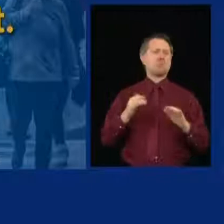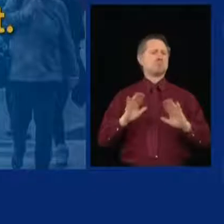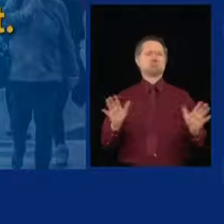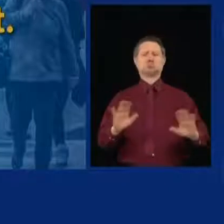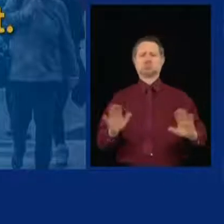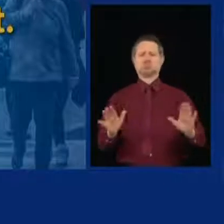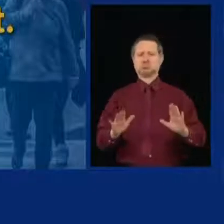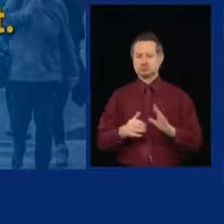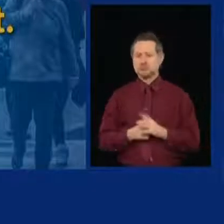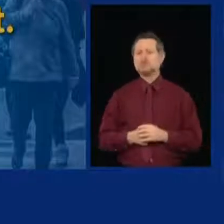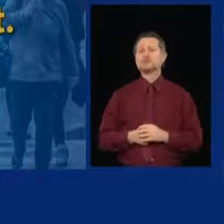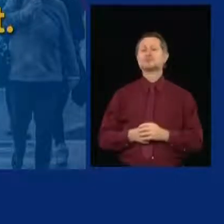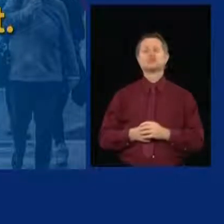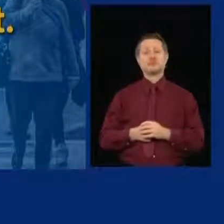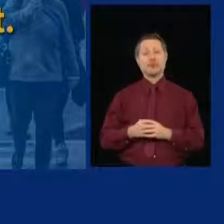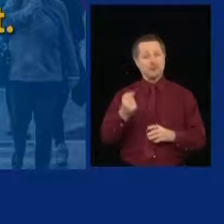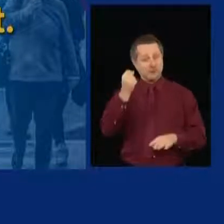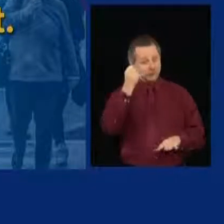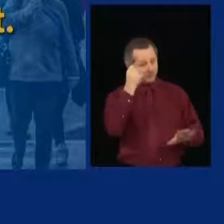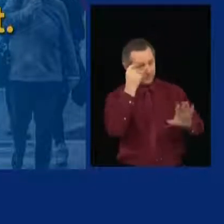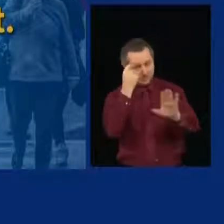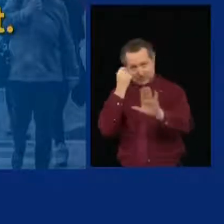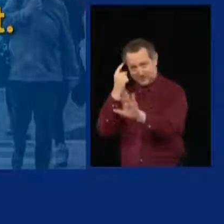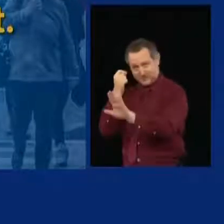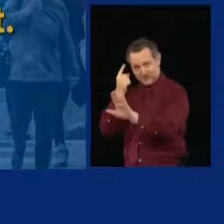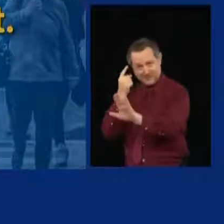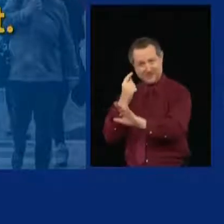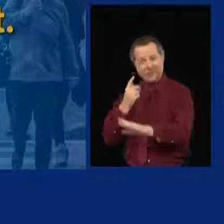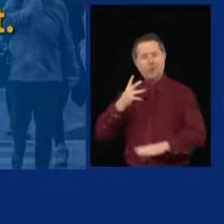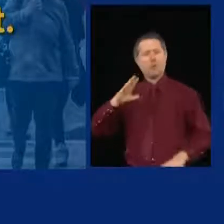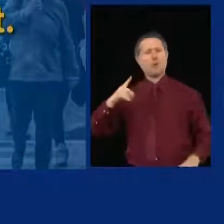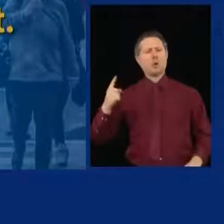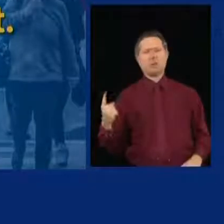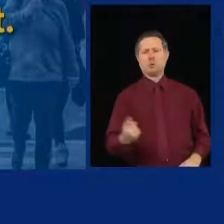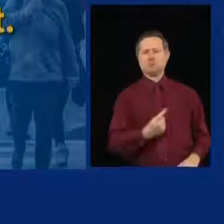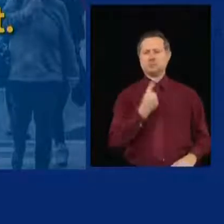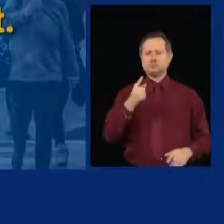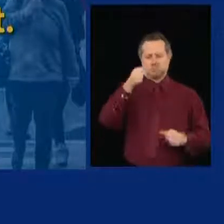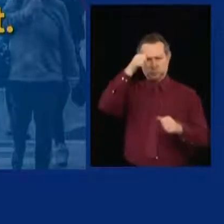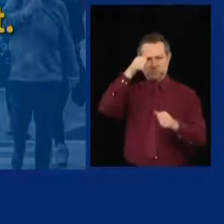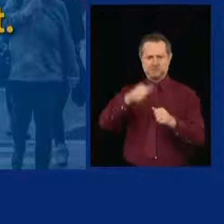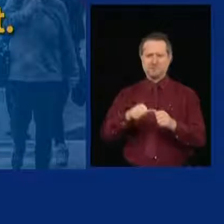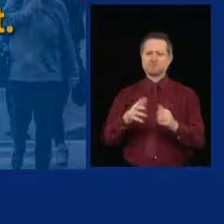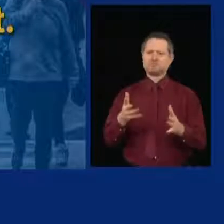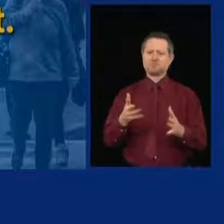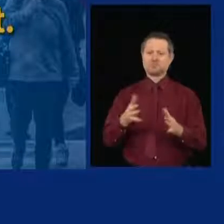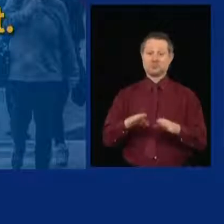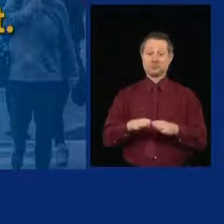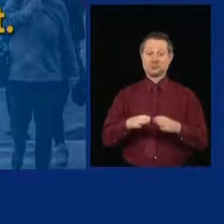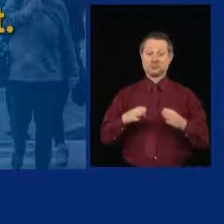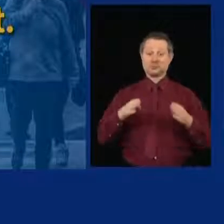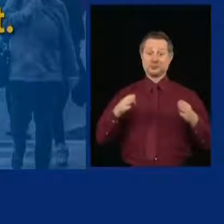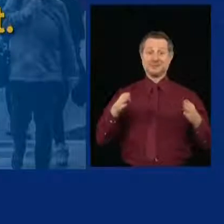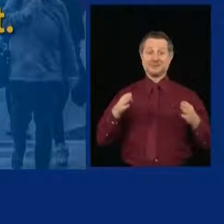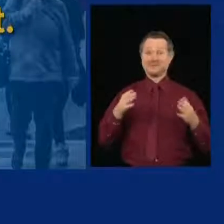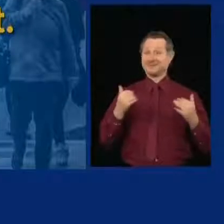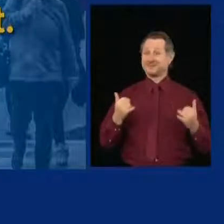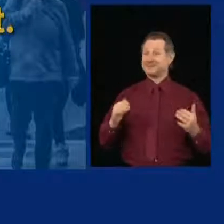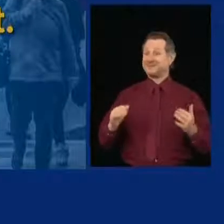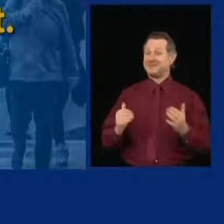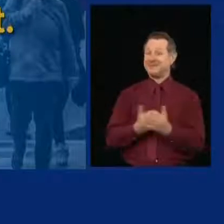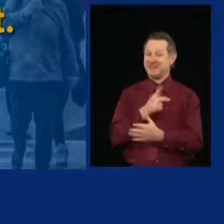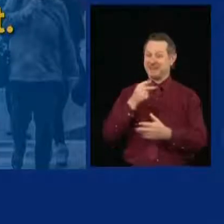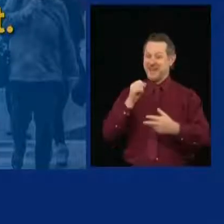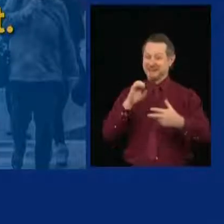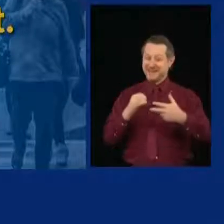And the caveat is always, as we reopen, this is a new phase. This is an